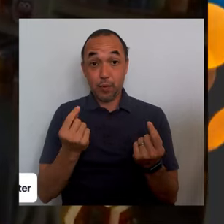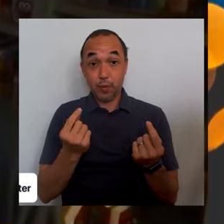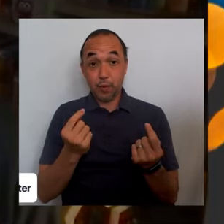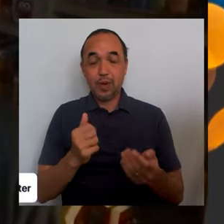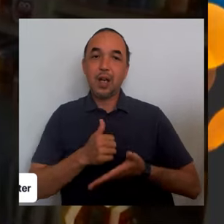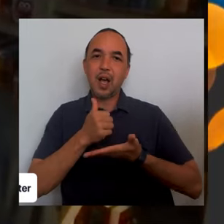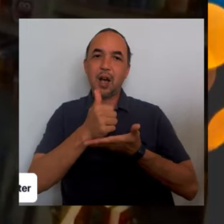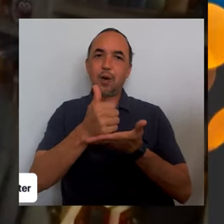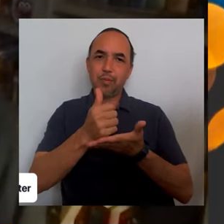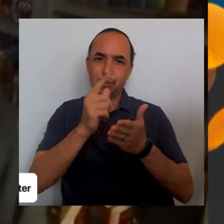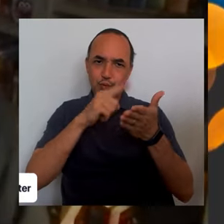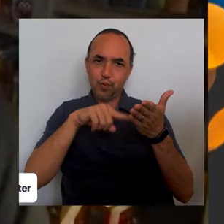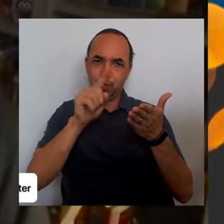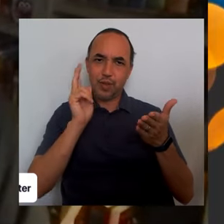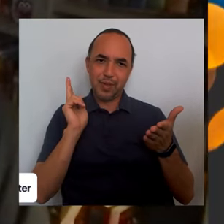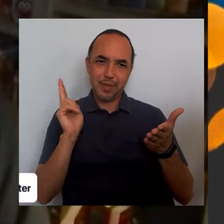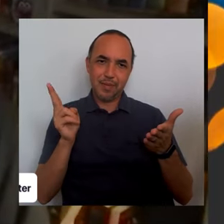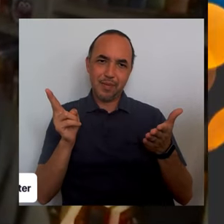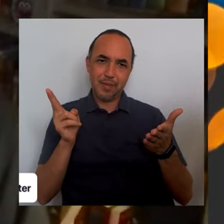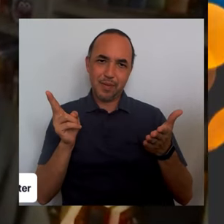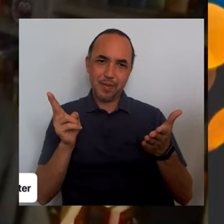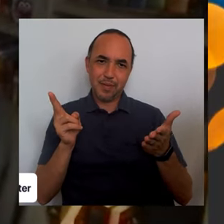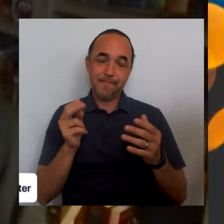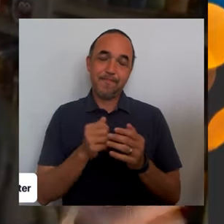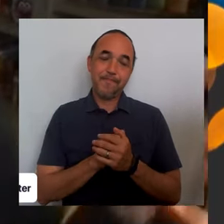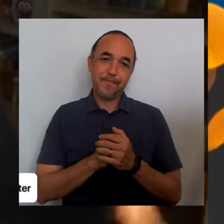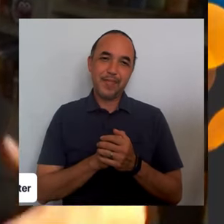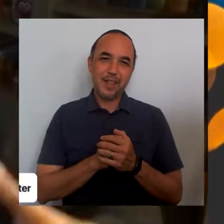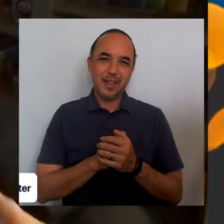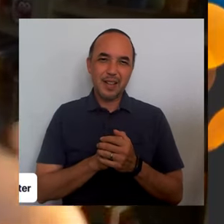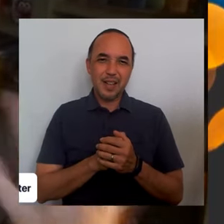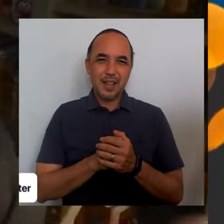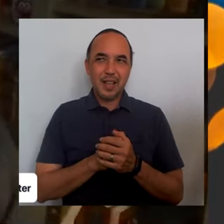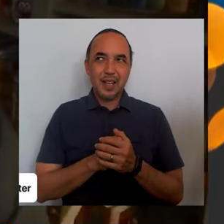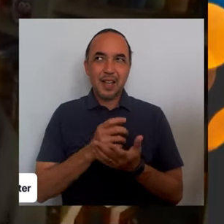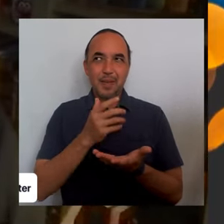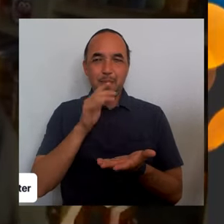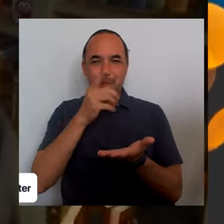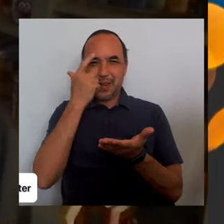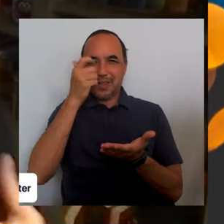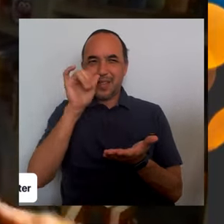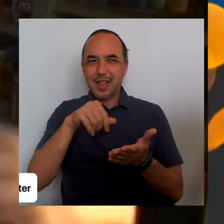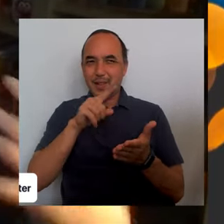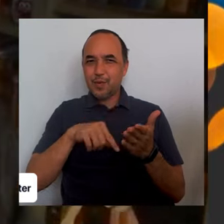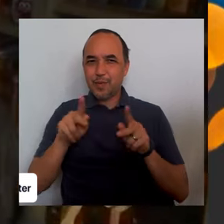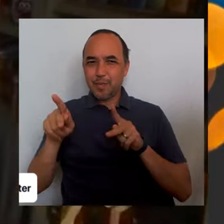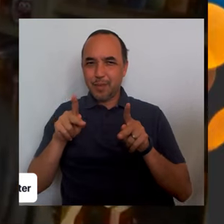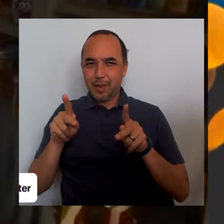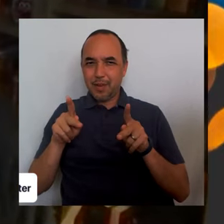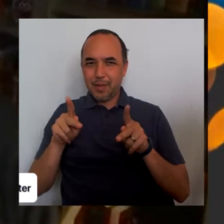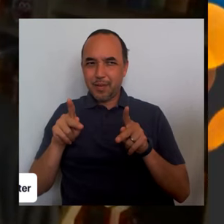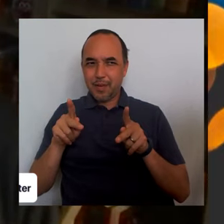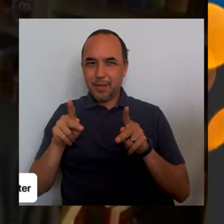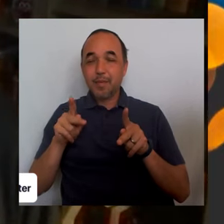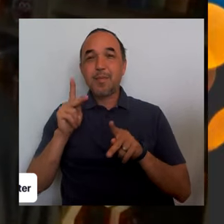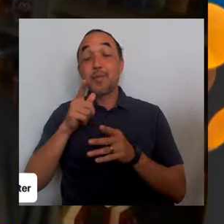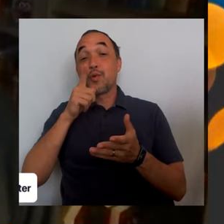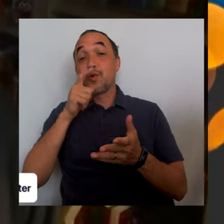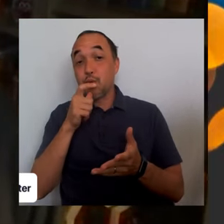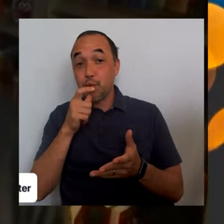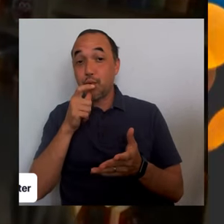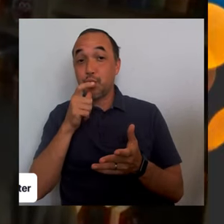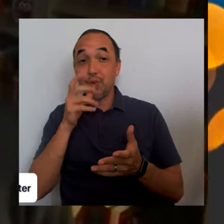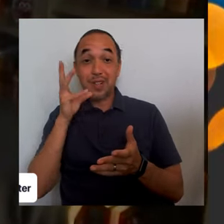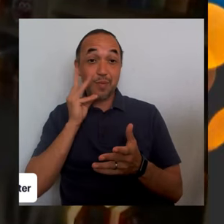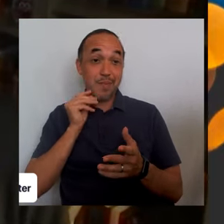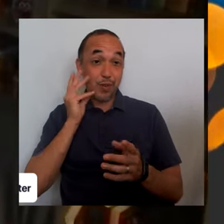history, because a lot of the history is what these people, and when I say these people, I mean, of course, all of the people are having these experiences, especially the